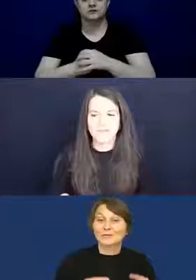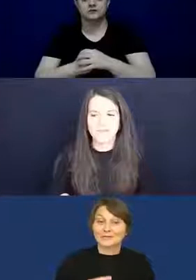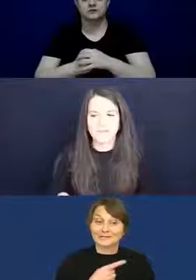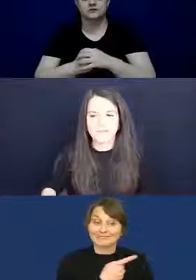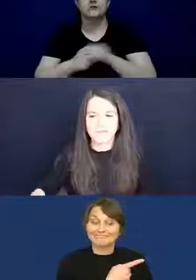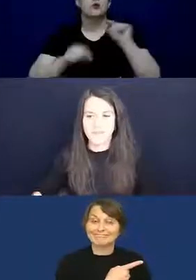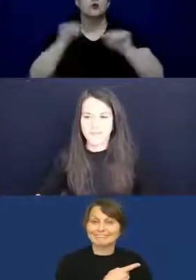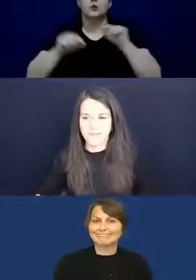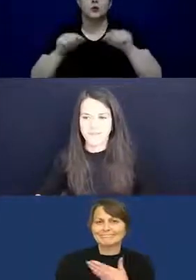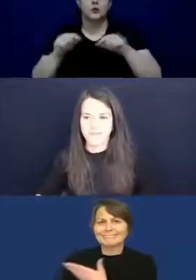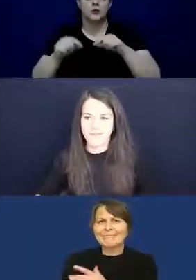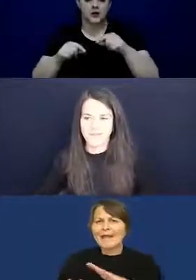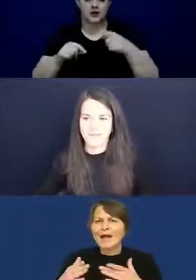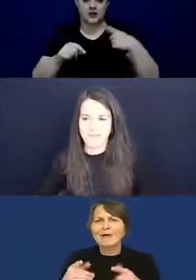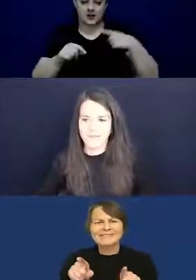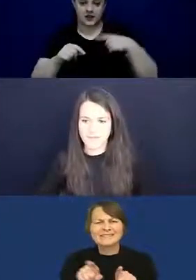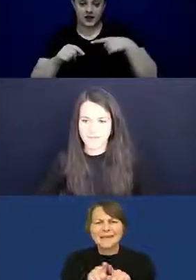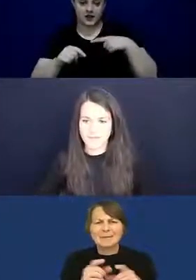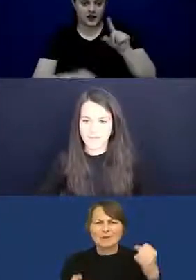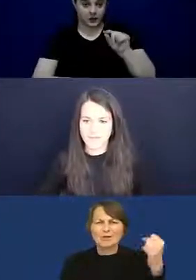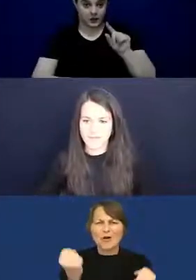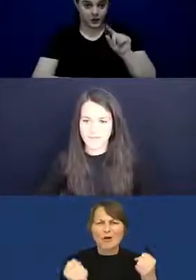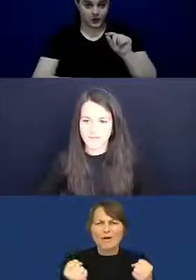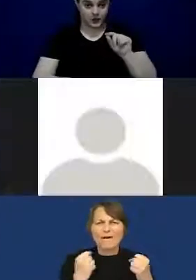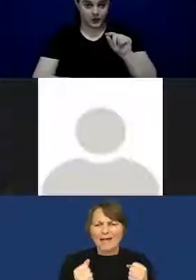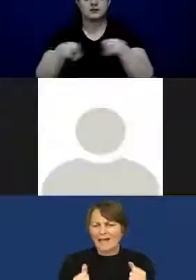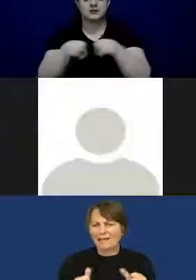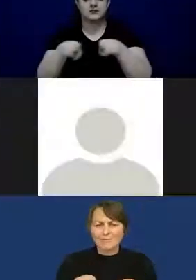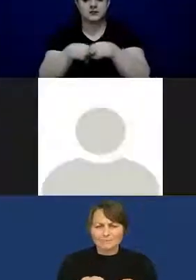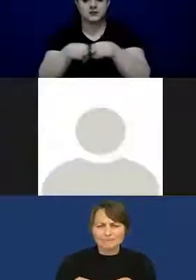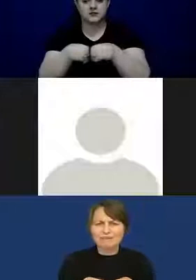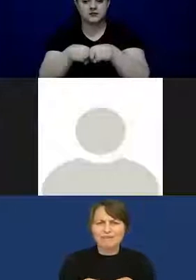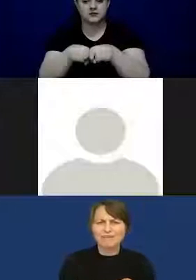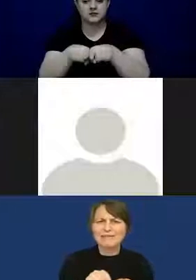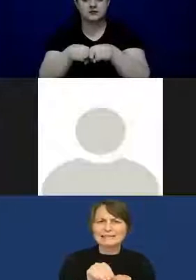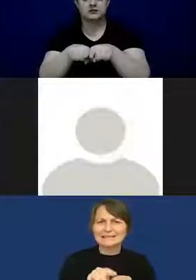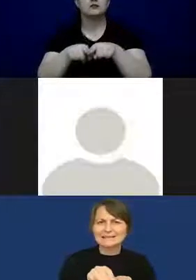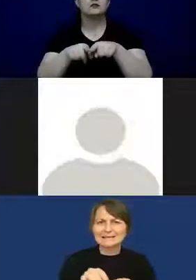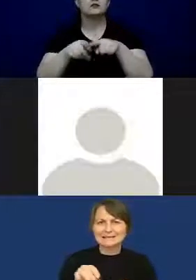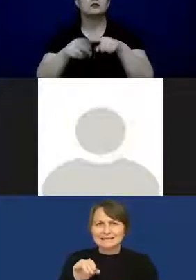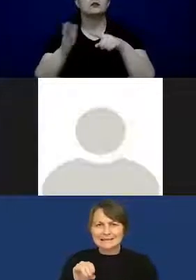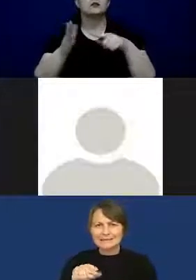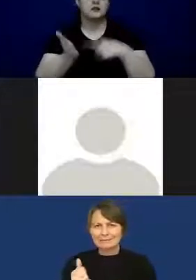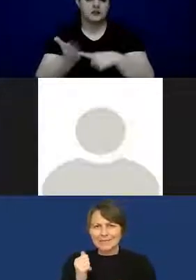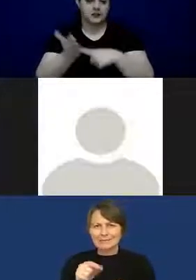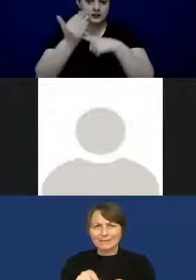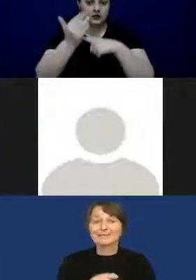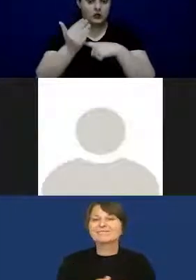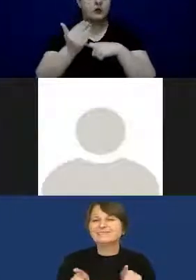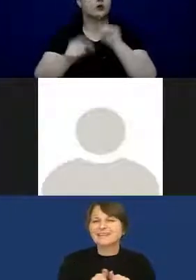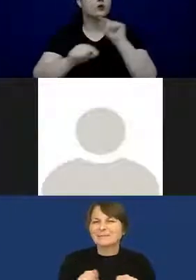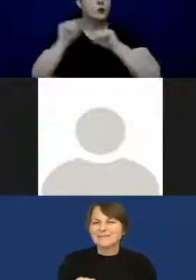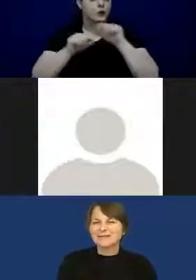parking sensors for cars, but also in technologies such as the ultracane, which is